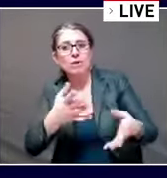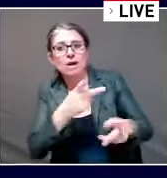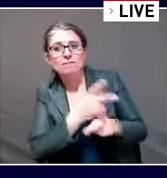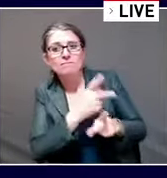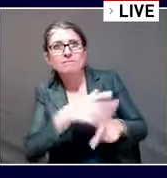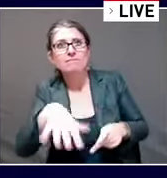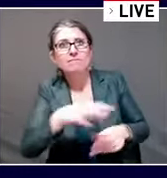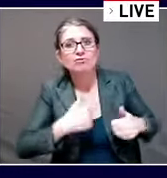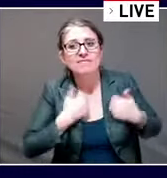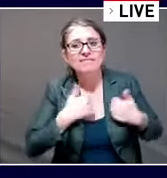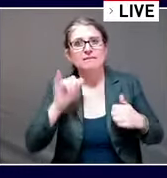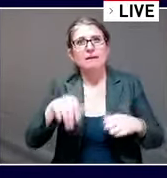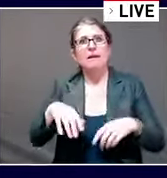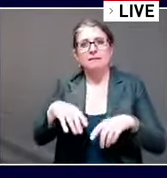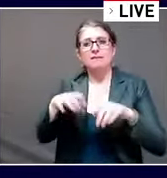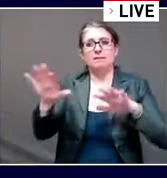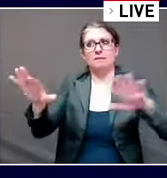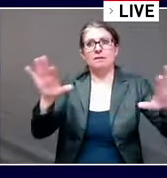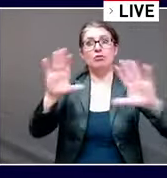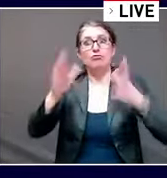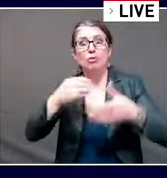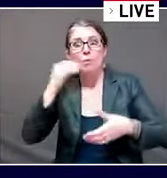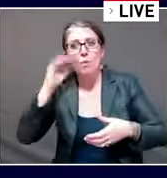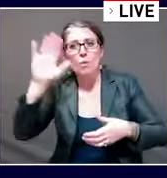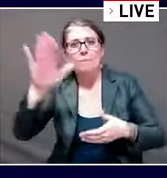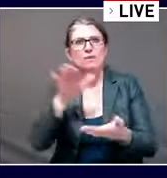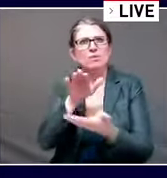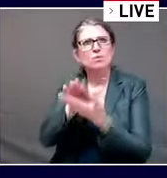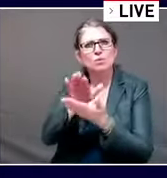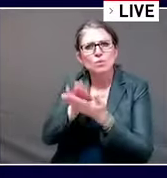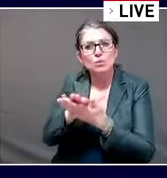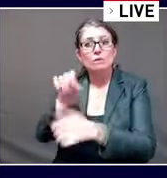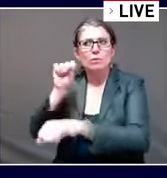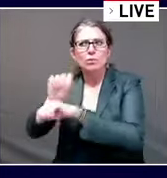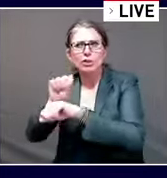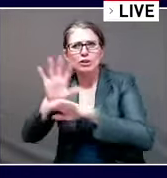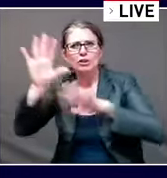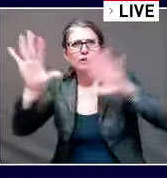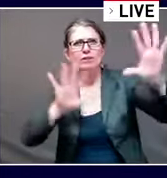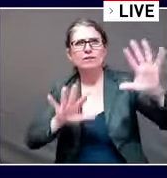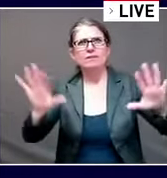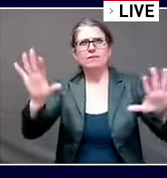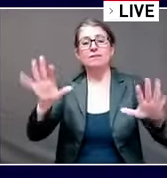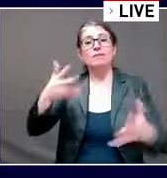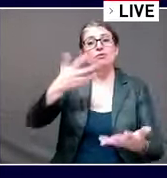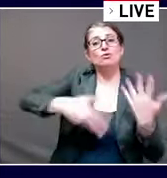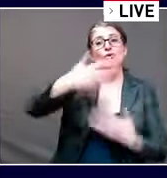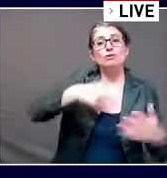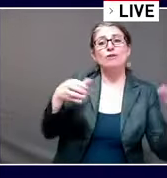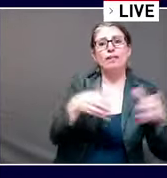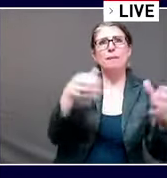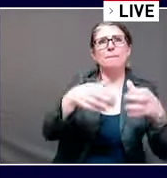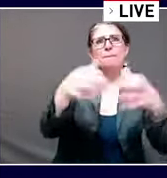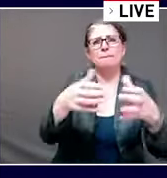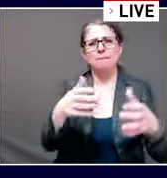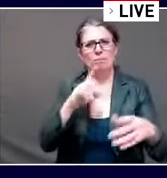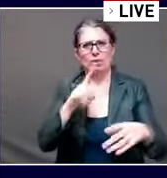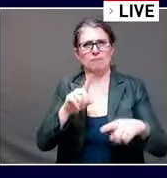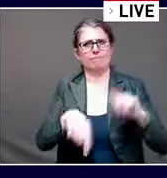you name it, workplaces. It's across the spectrum. And so, Patty, what I've been thinking about is what's going on